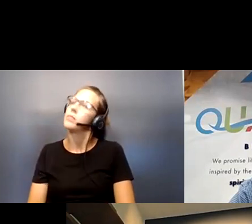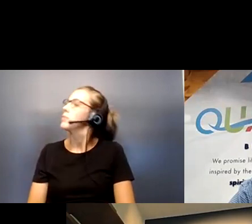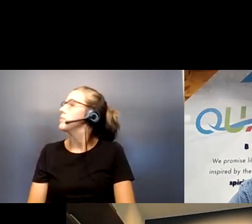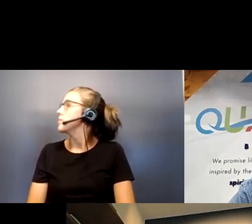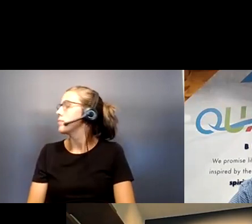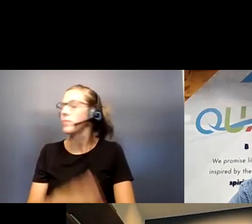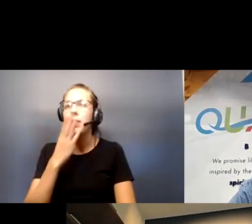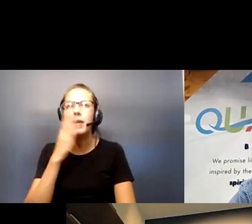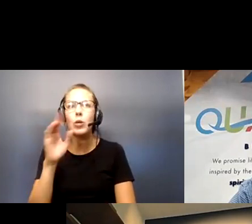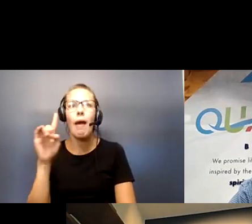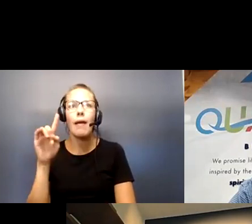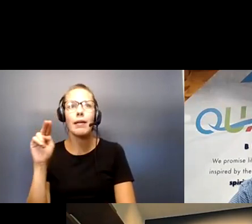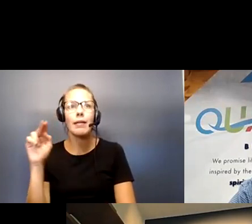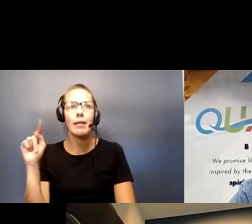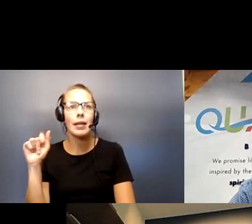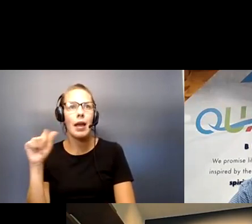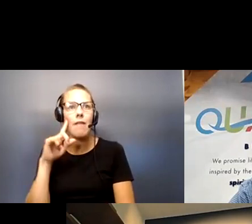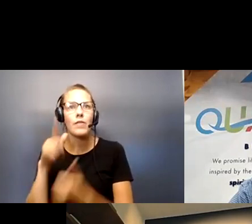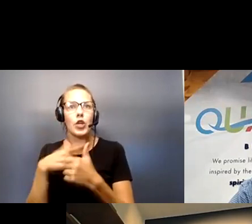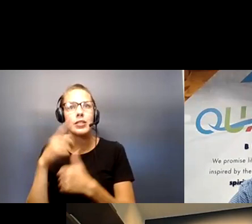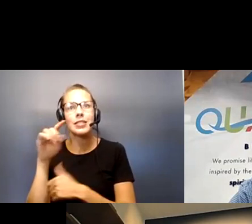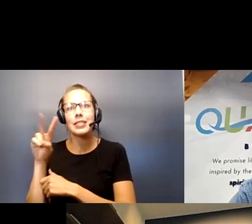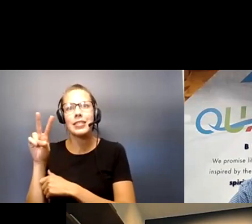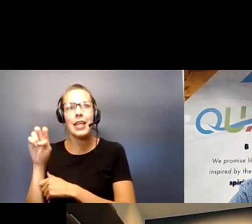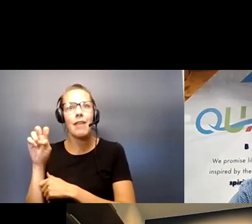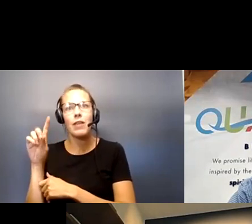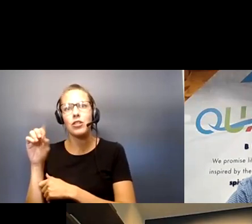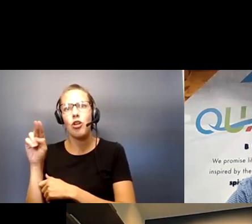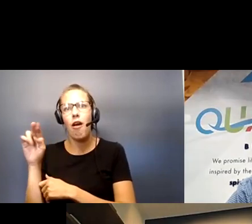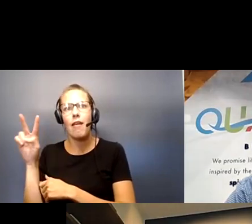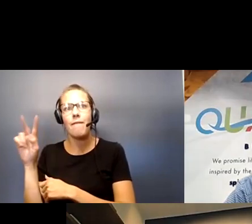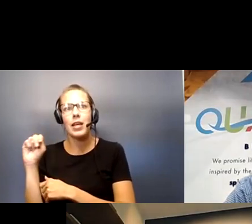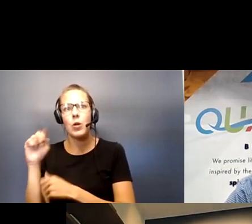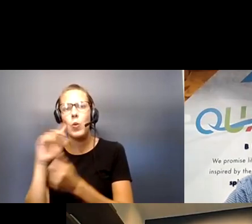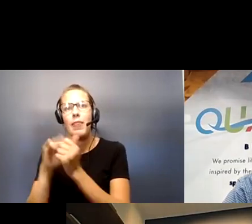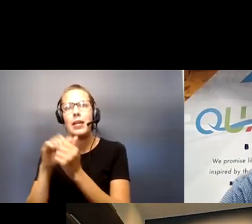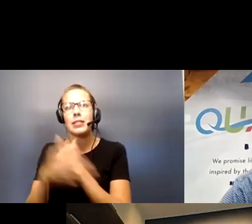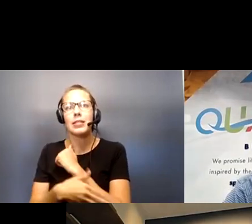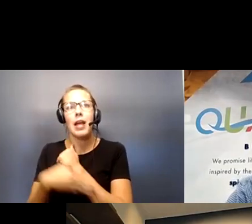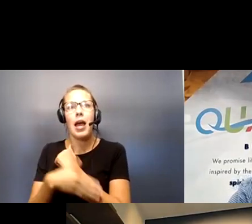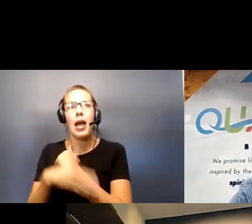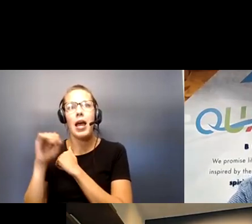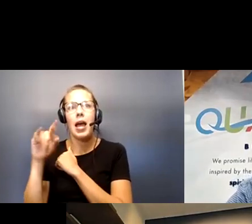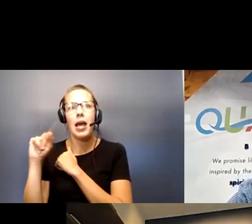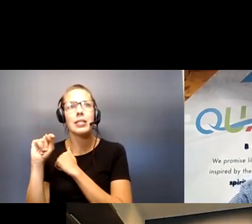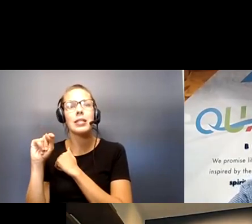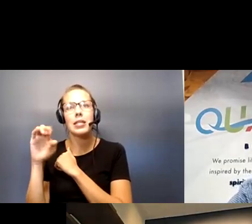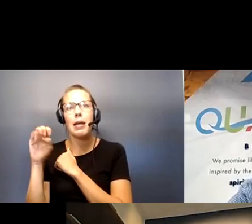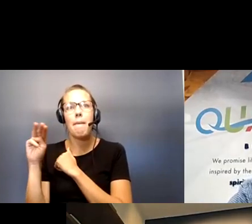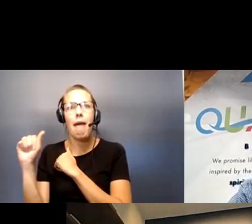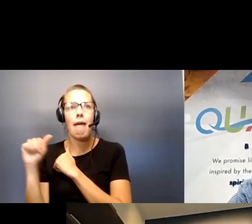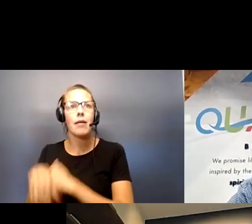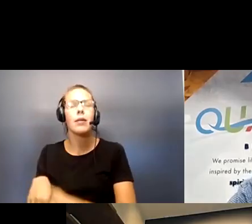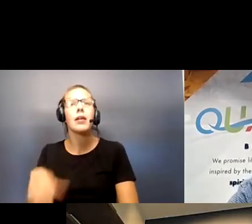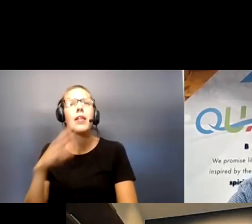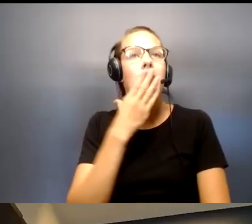Thank you, Ed and Nita. First, we are going to hear from Dave Donovan with Scott County EMA. Please go ahead, Dave. Thank you,